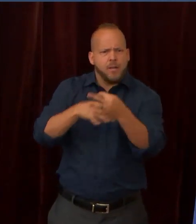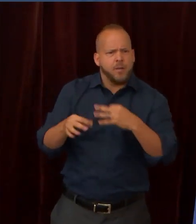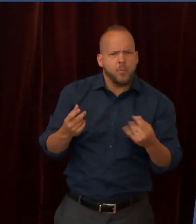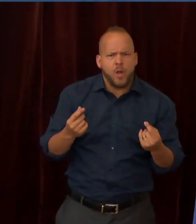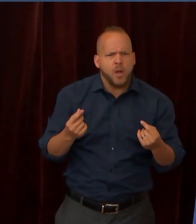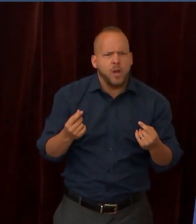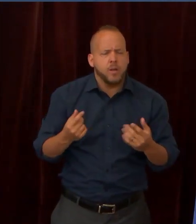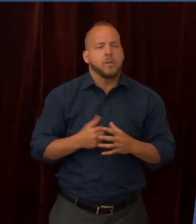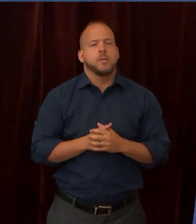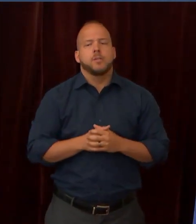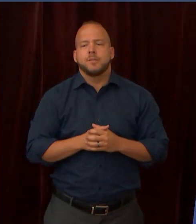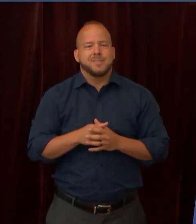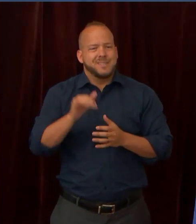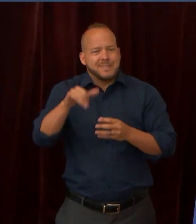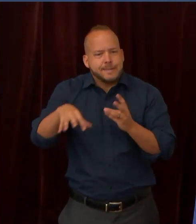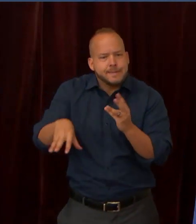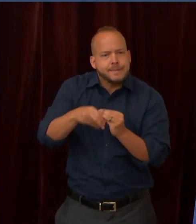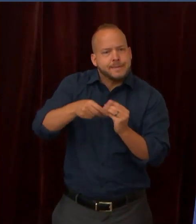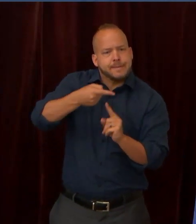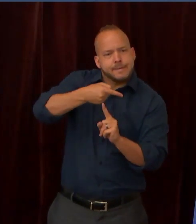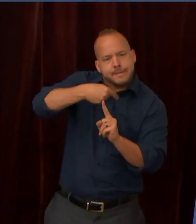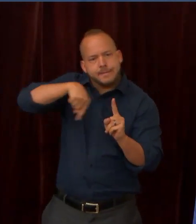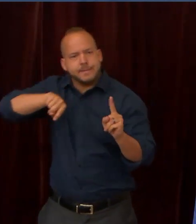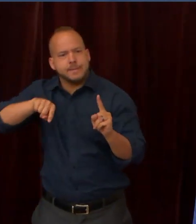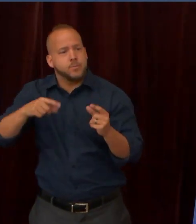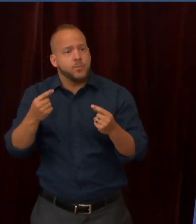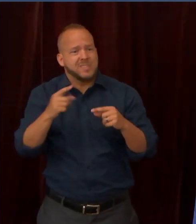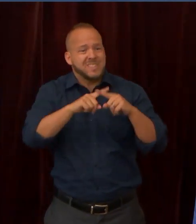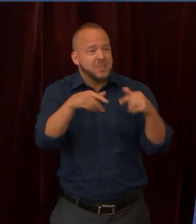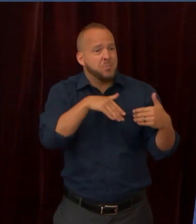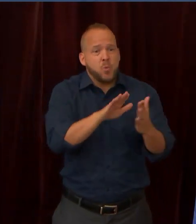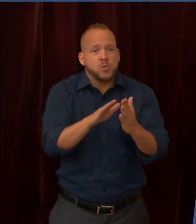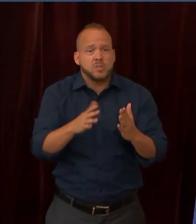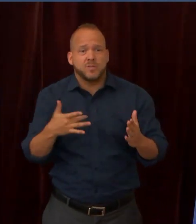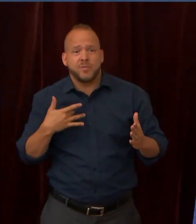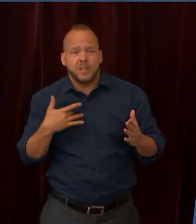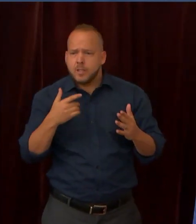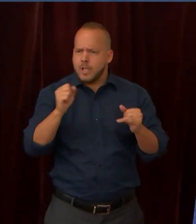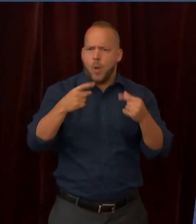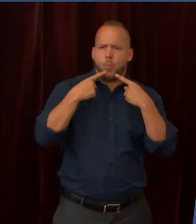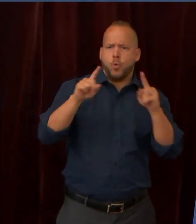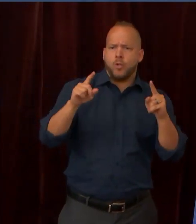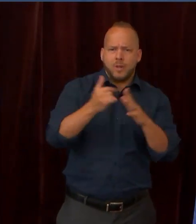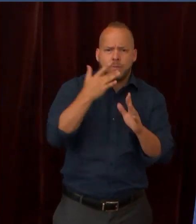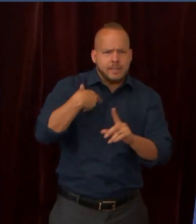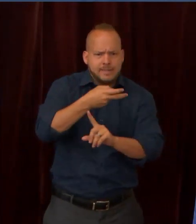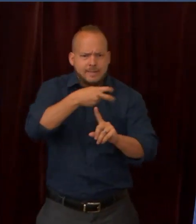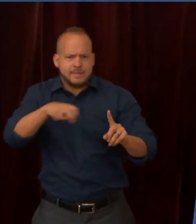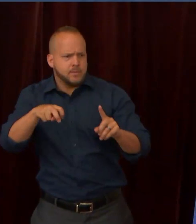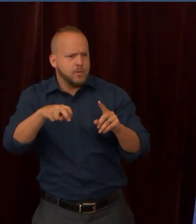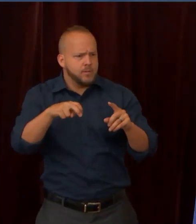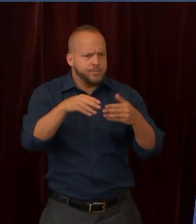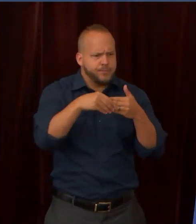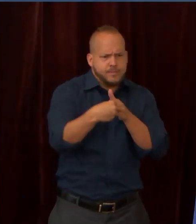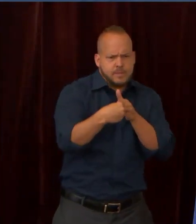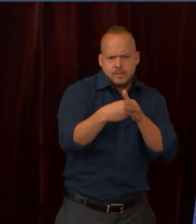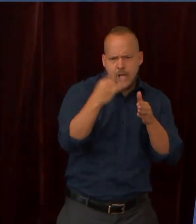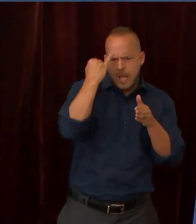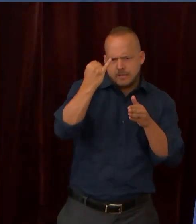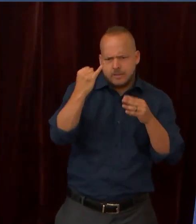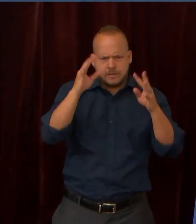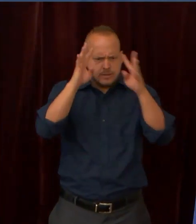other measures that we think can work. But we need to know they're going to work, and we need to know that they actually will